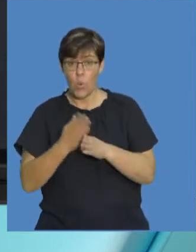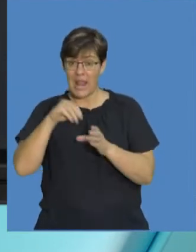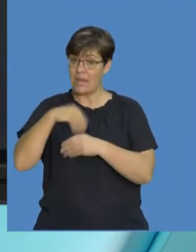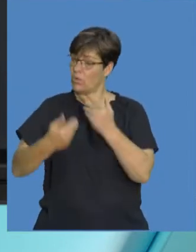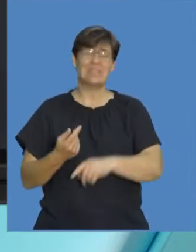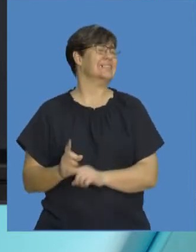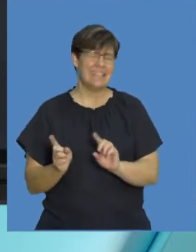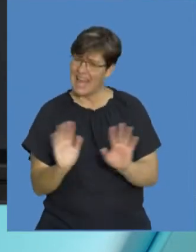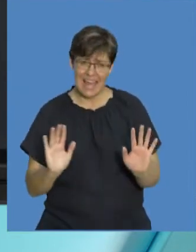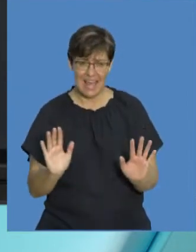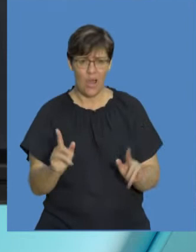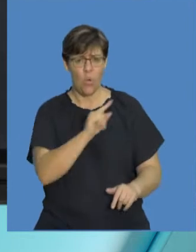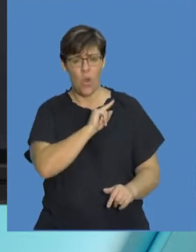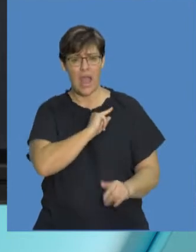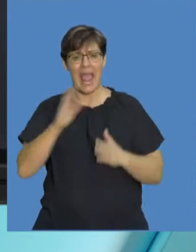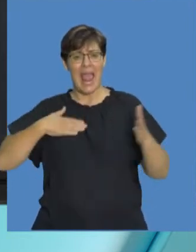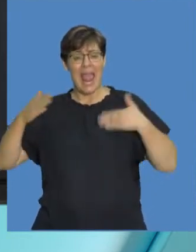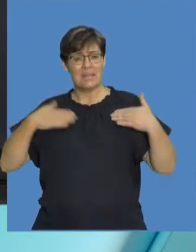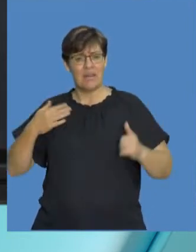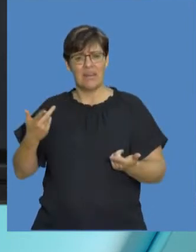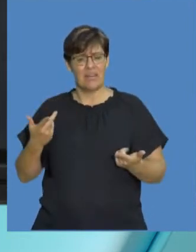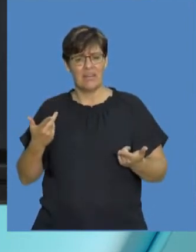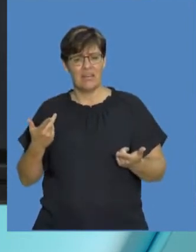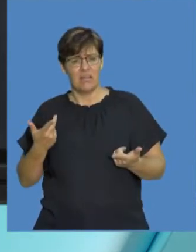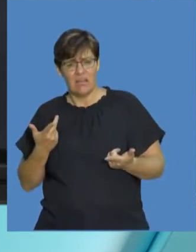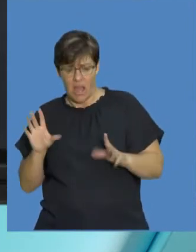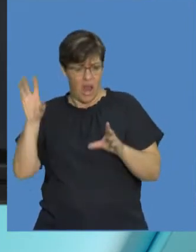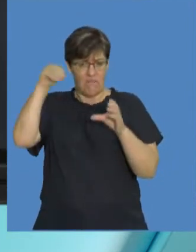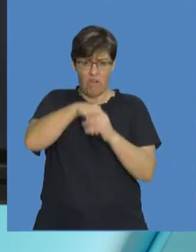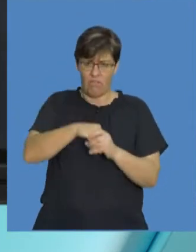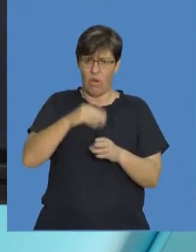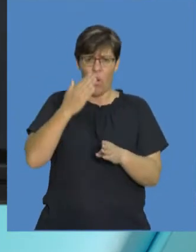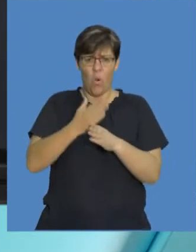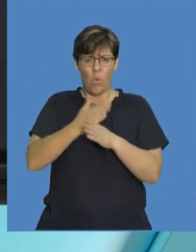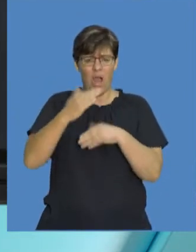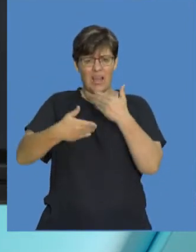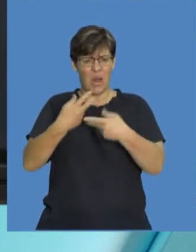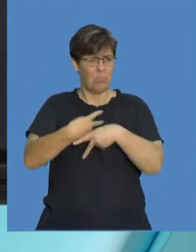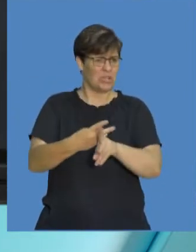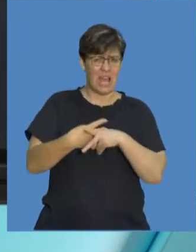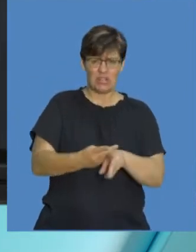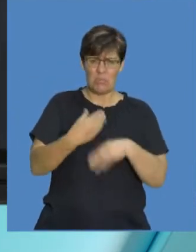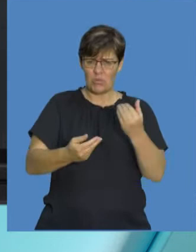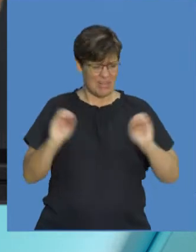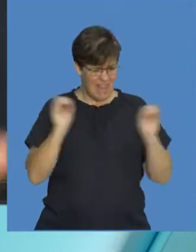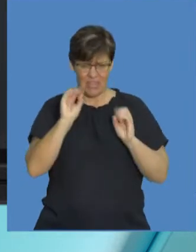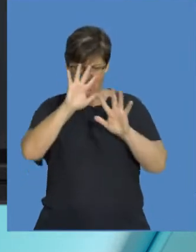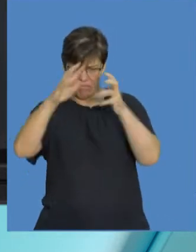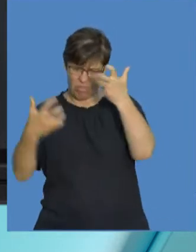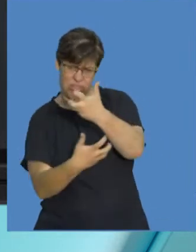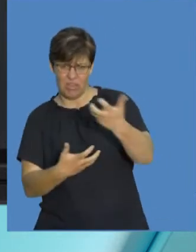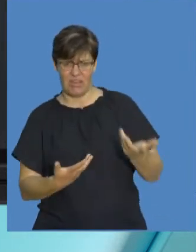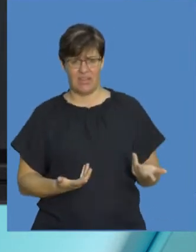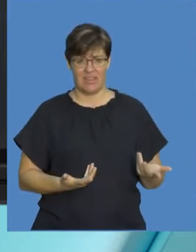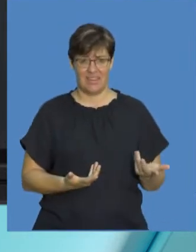not to work in process. Why? The admin section has absolutely nothing to do with the production